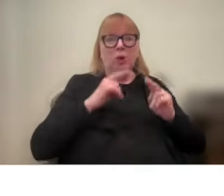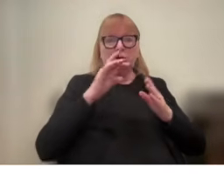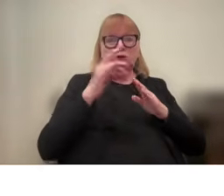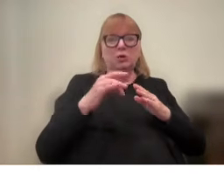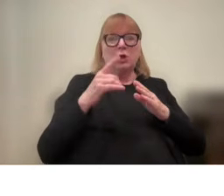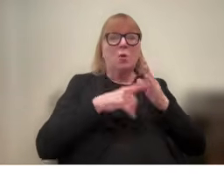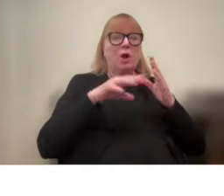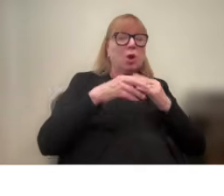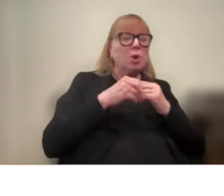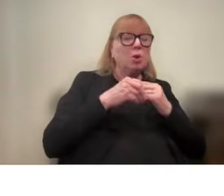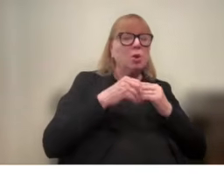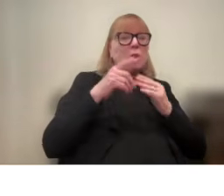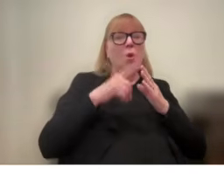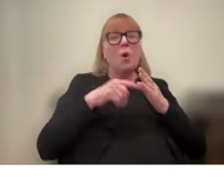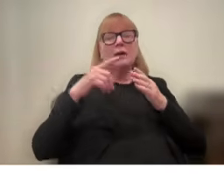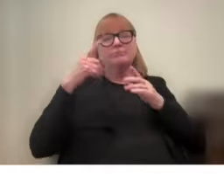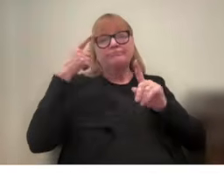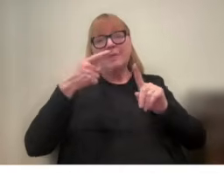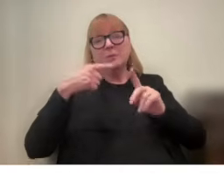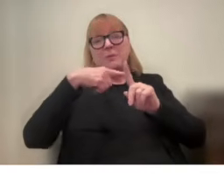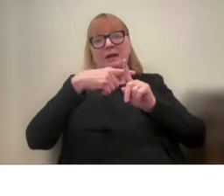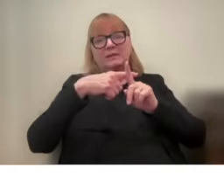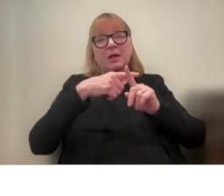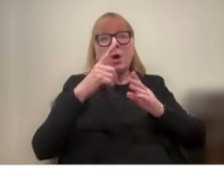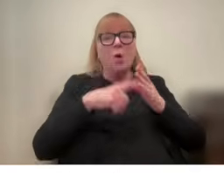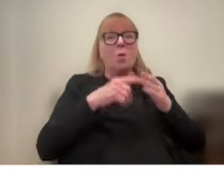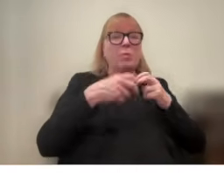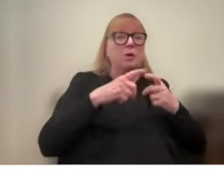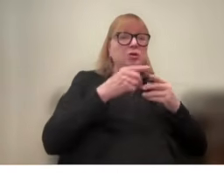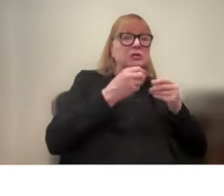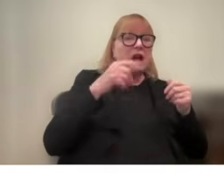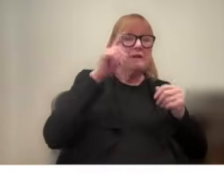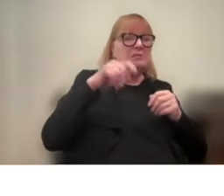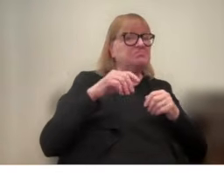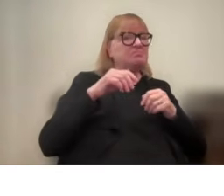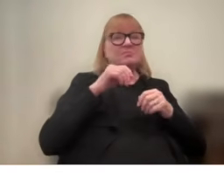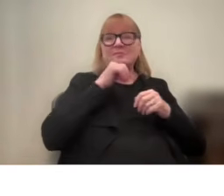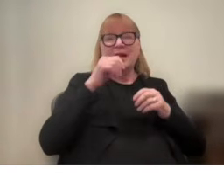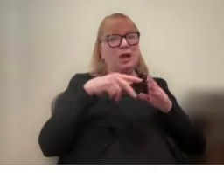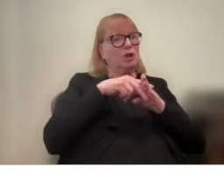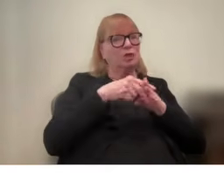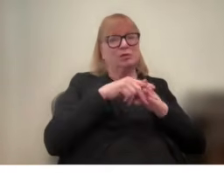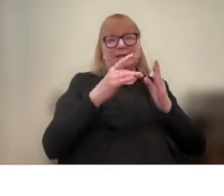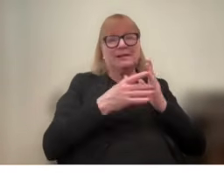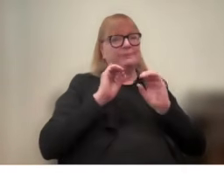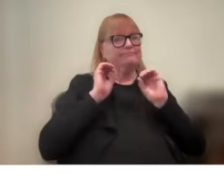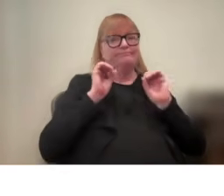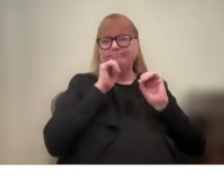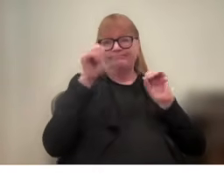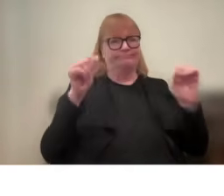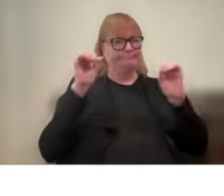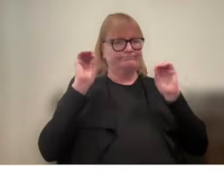to include, what goals to optimize for, what problems to solve. There's no such thing as neutral technology.